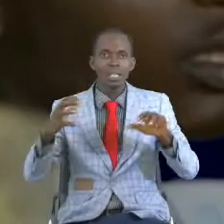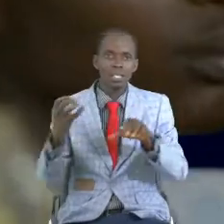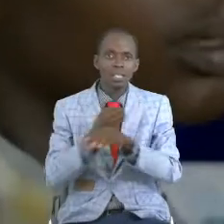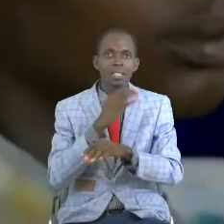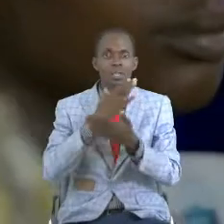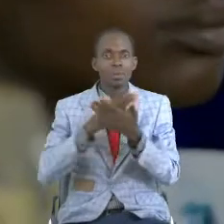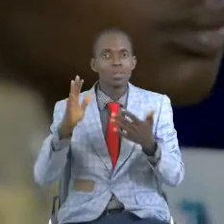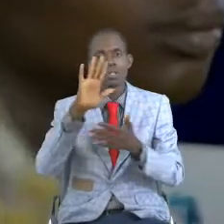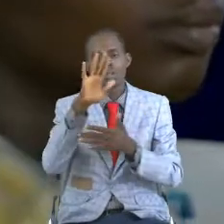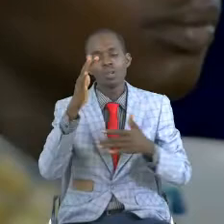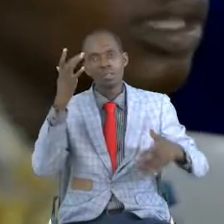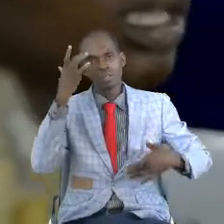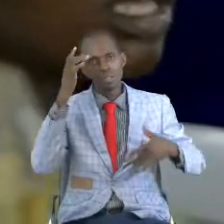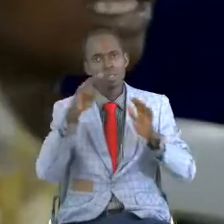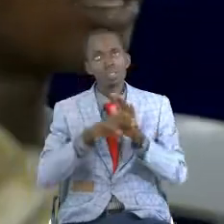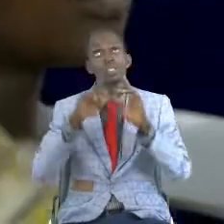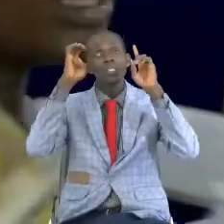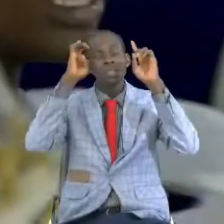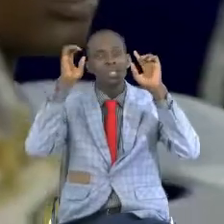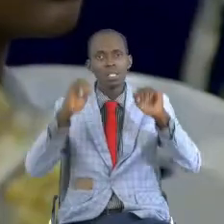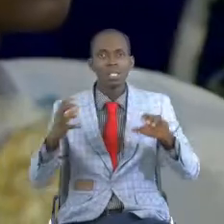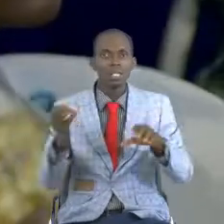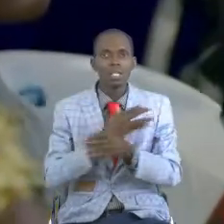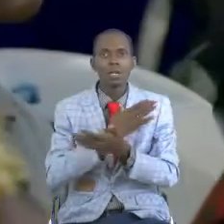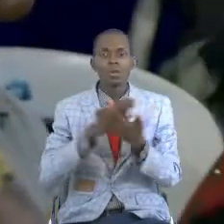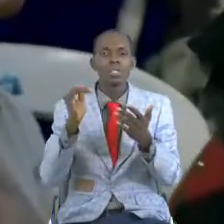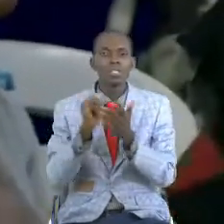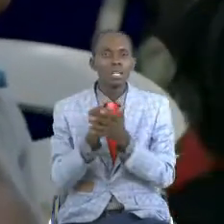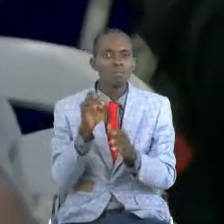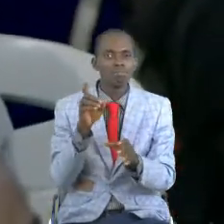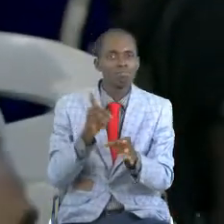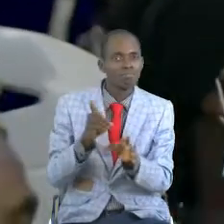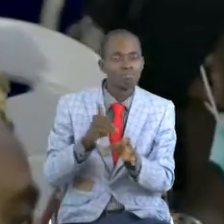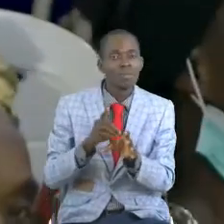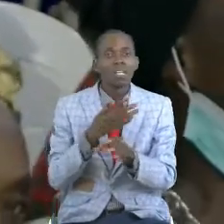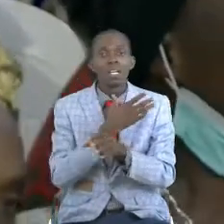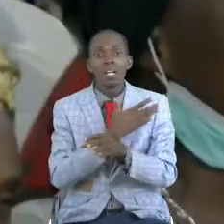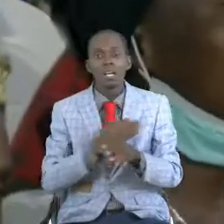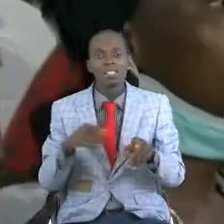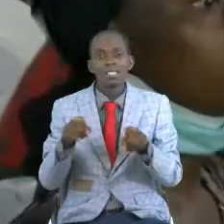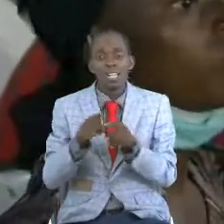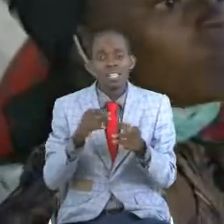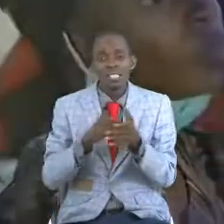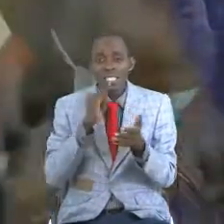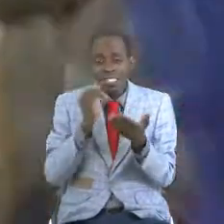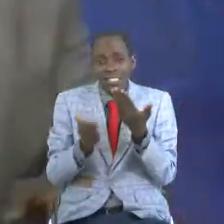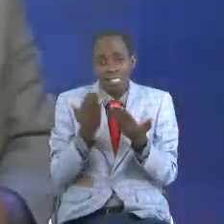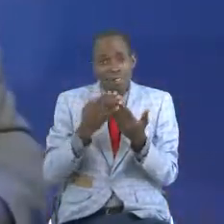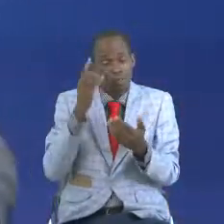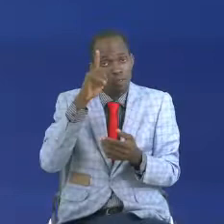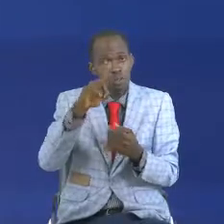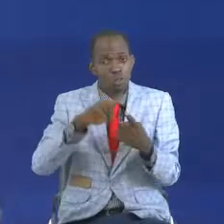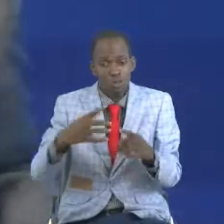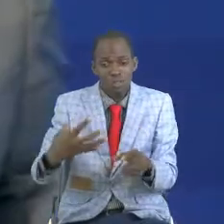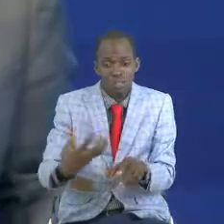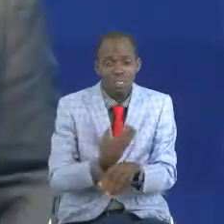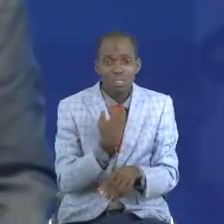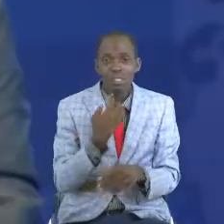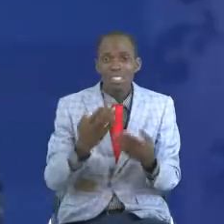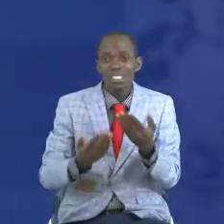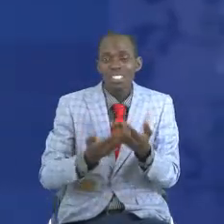He can carry that deformity. And as easy it is for you to carry the chair, so